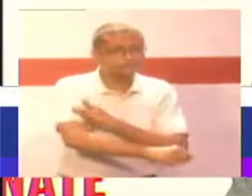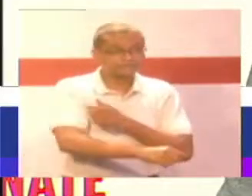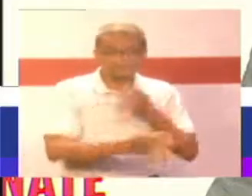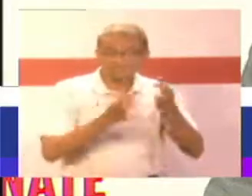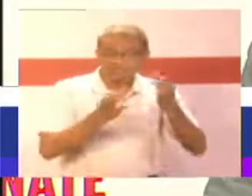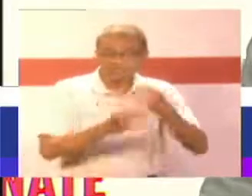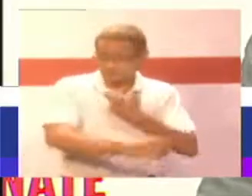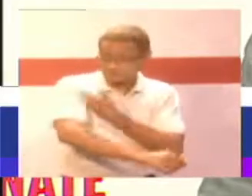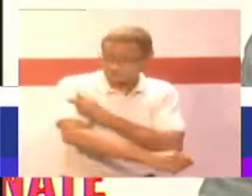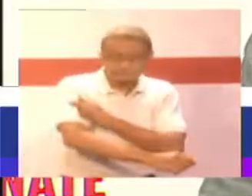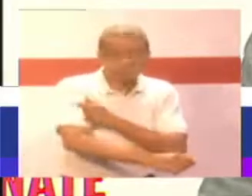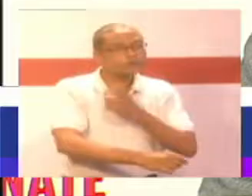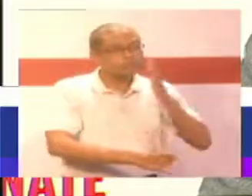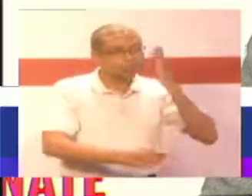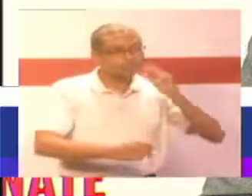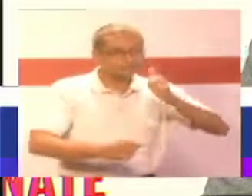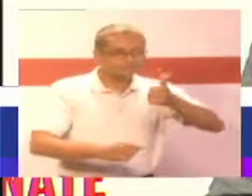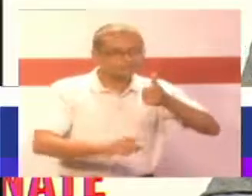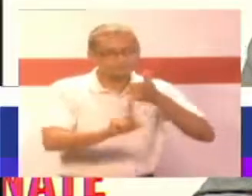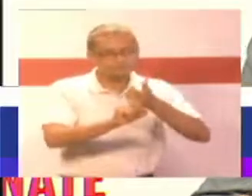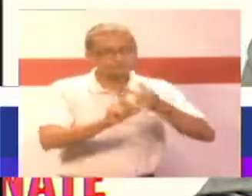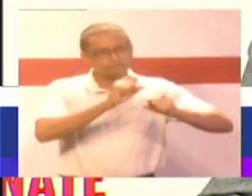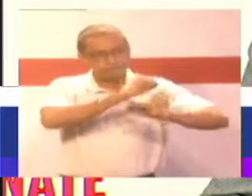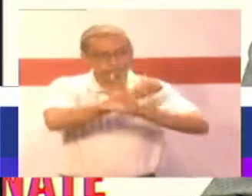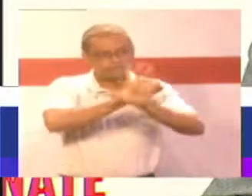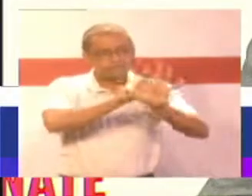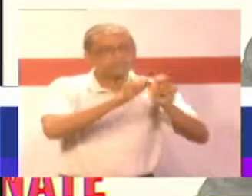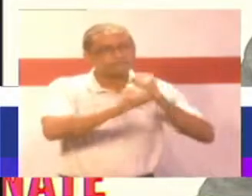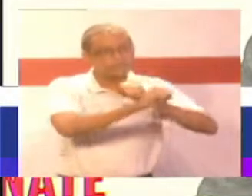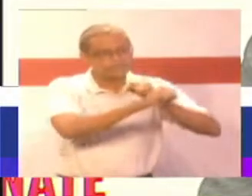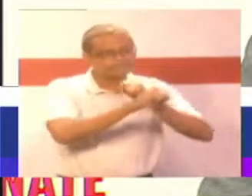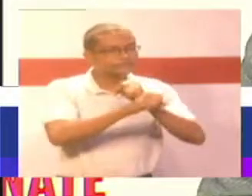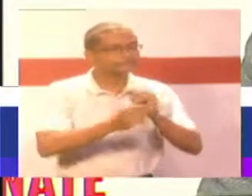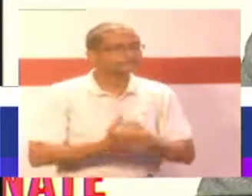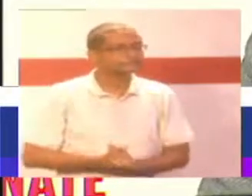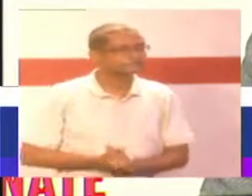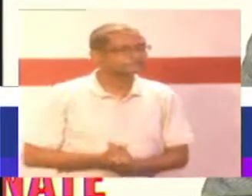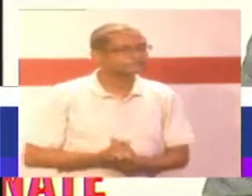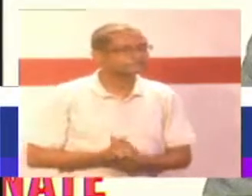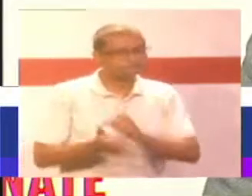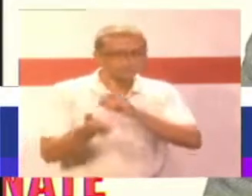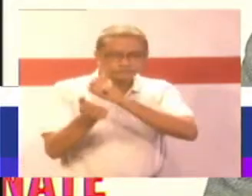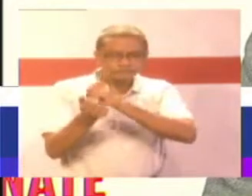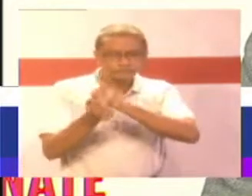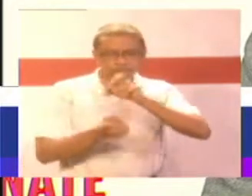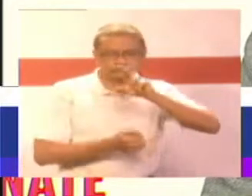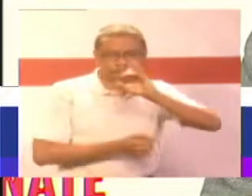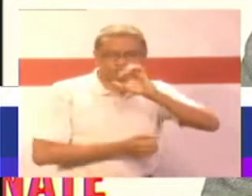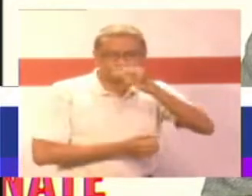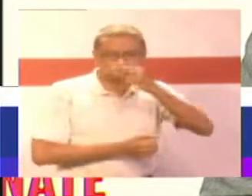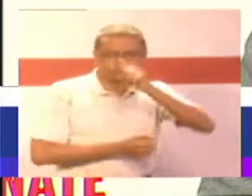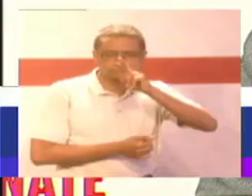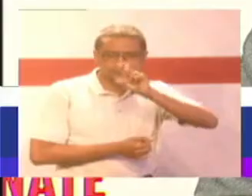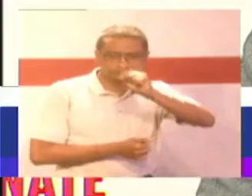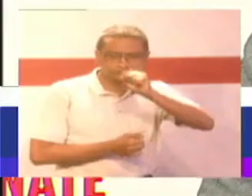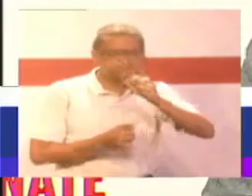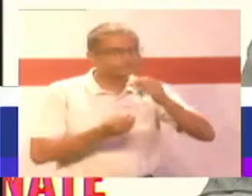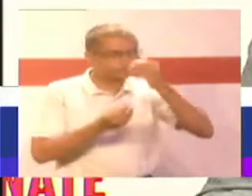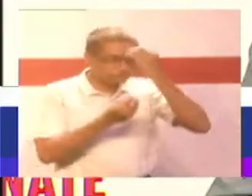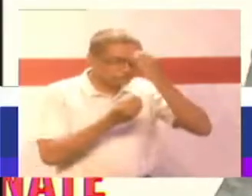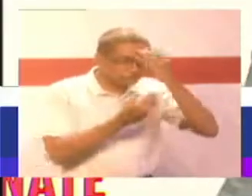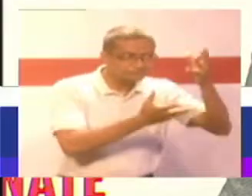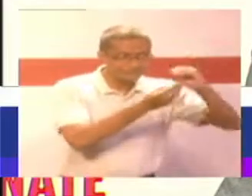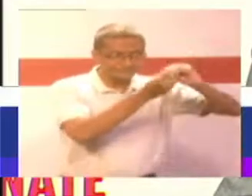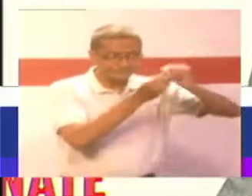you an additional level of protection. Dr. Richards gave us some very grave numbers today, and certainly